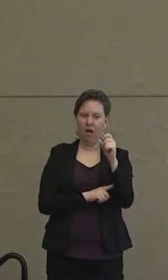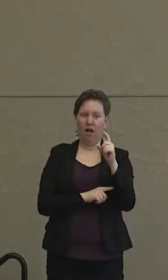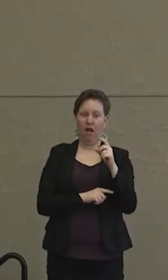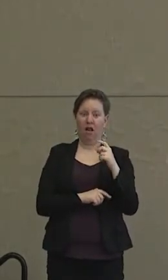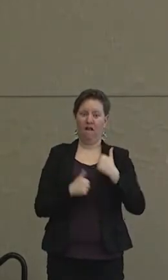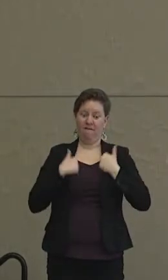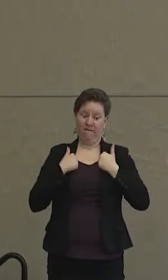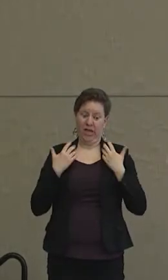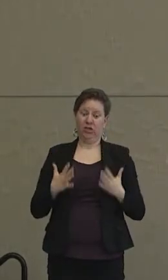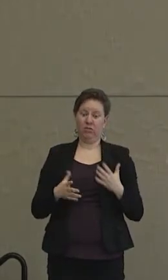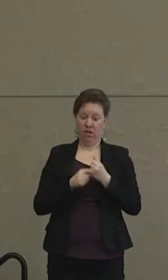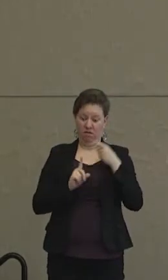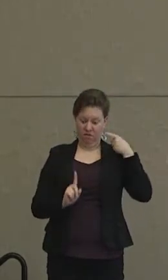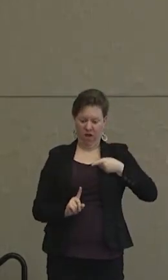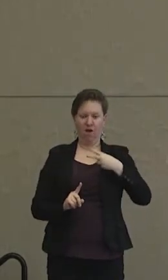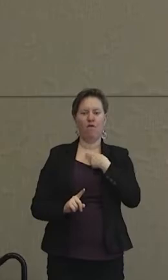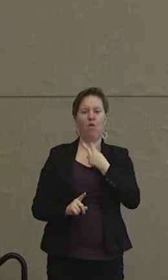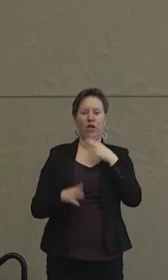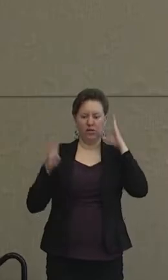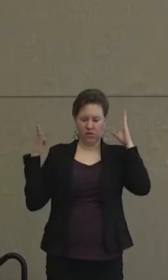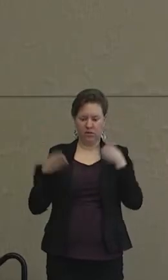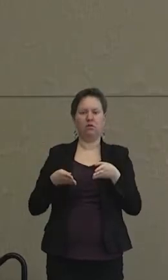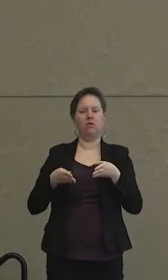victims are getting a voice. And so,